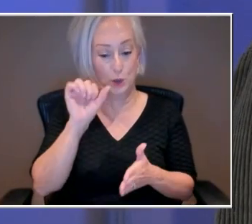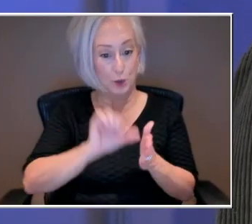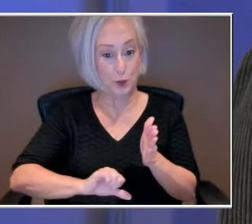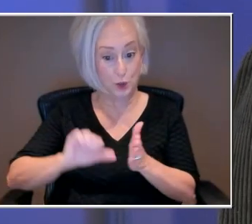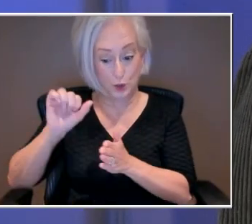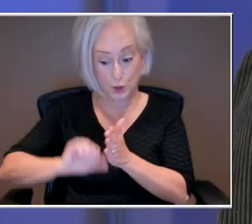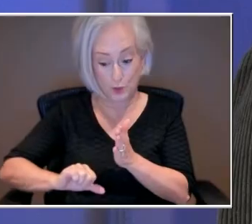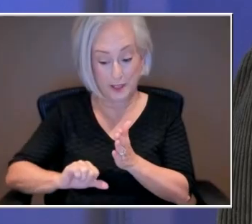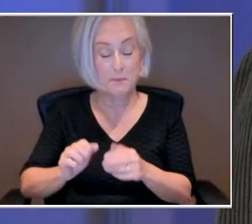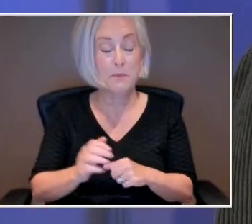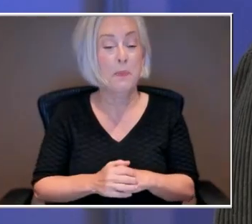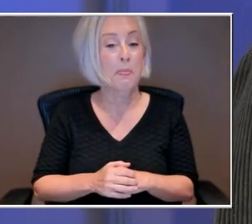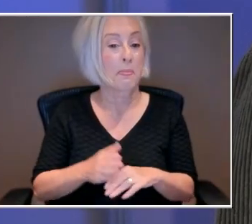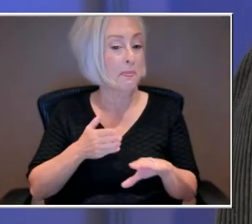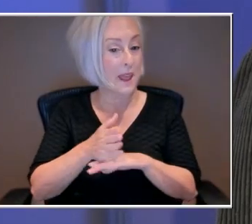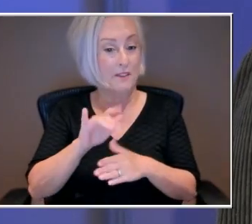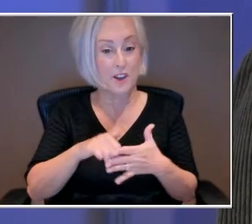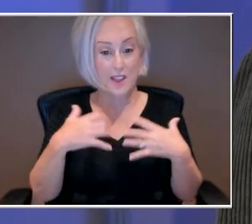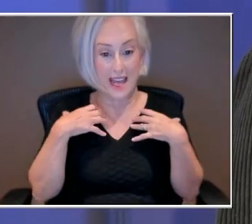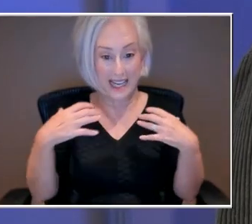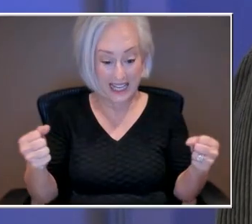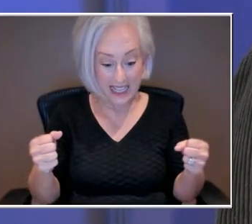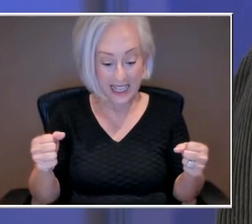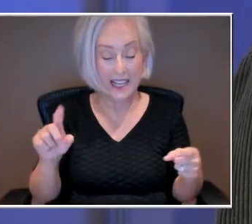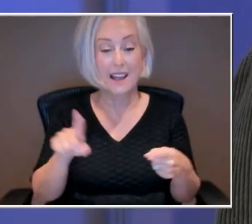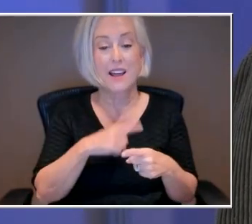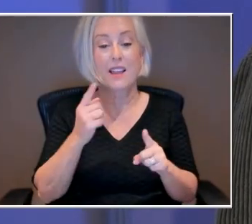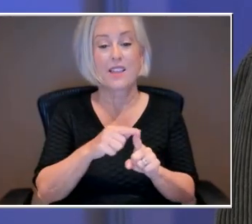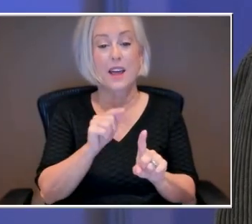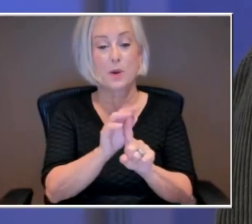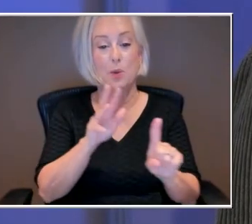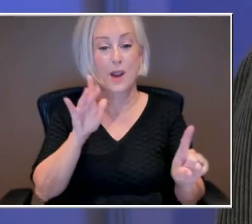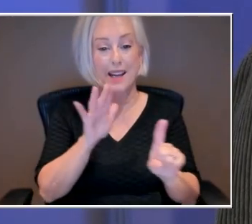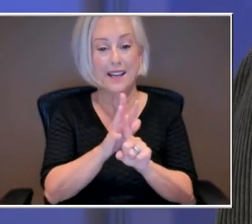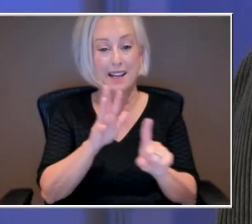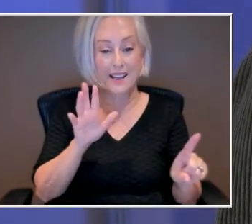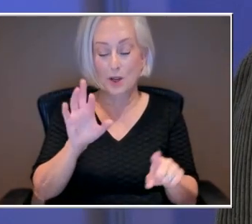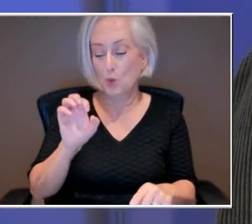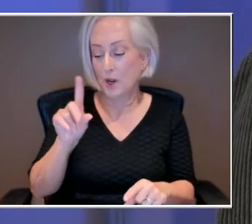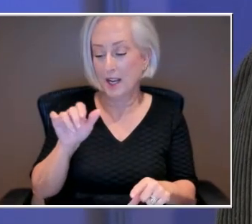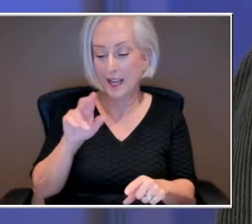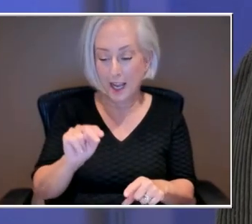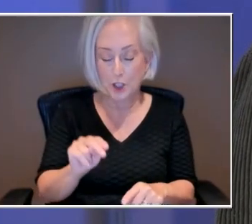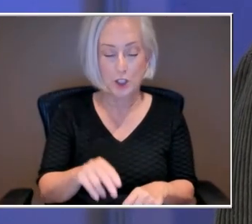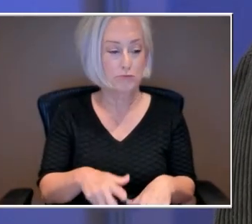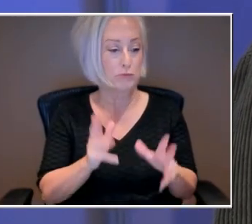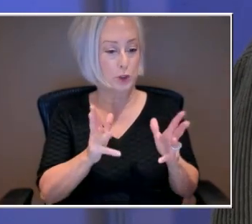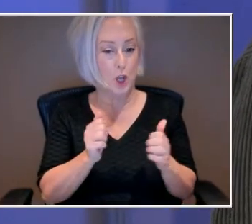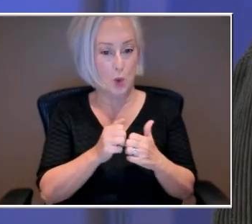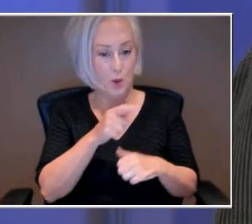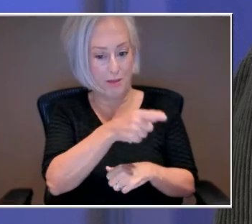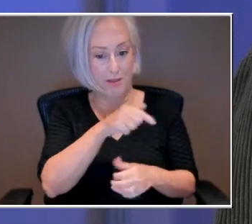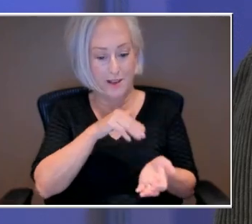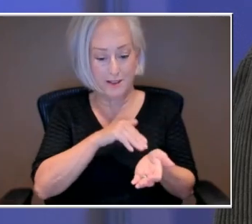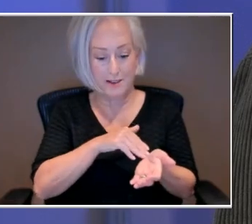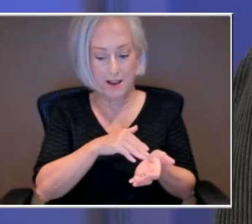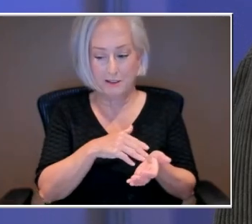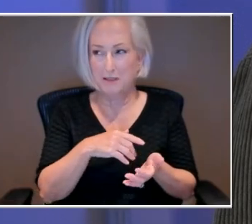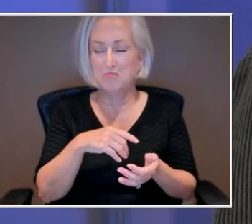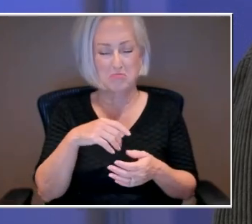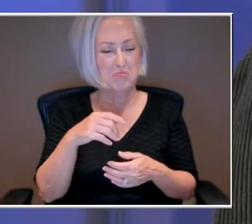just healing and then radiation to follow. I spoke with radiation oncologist the other day, and then some more